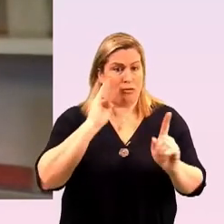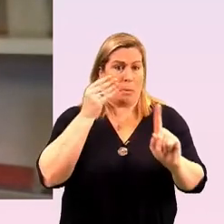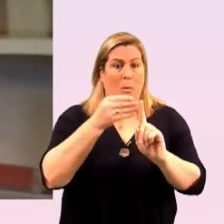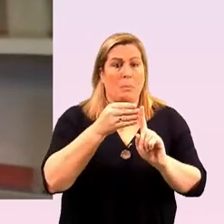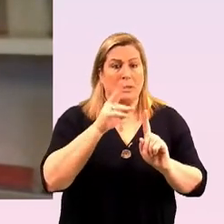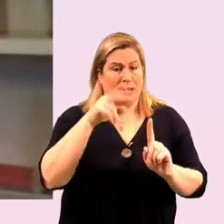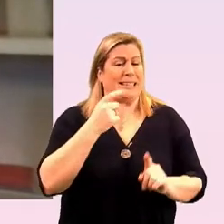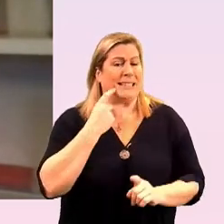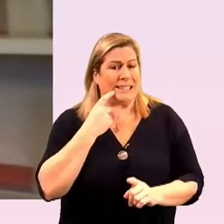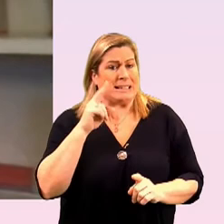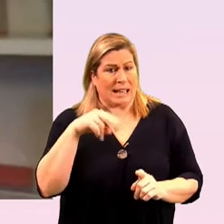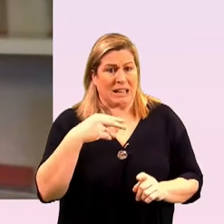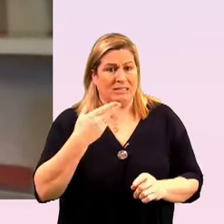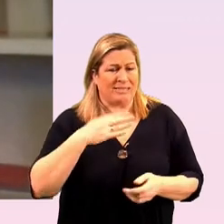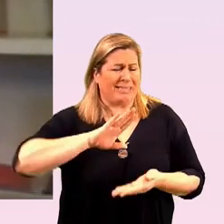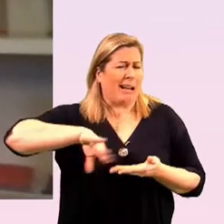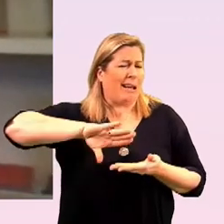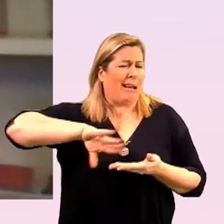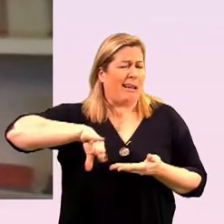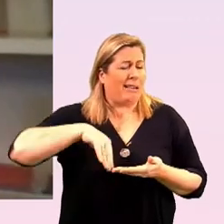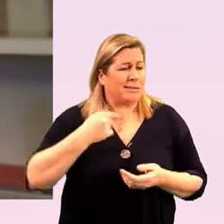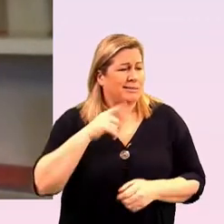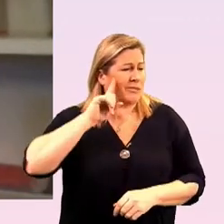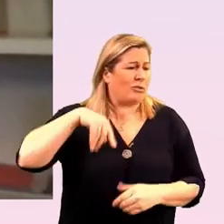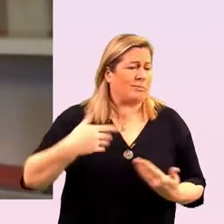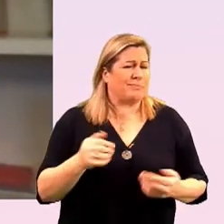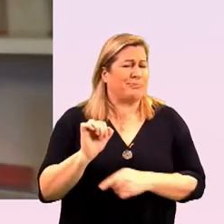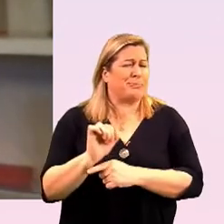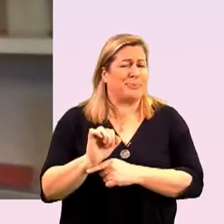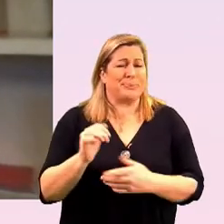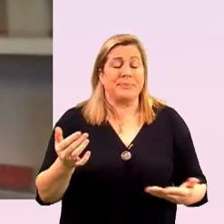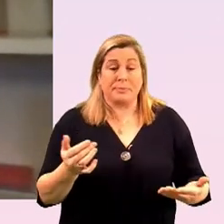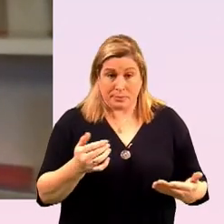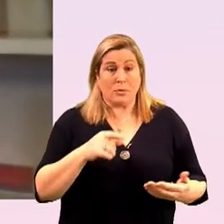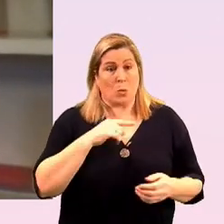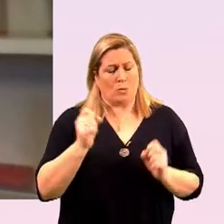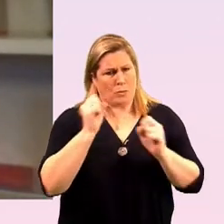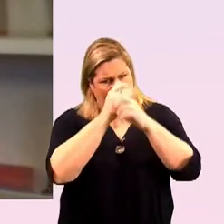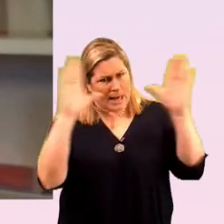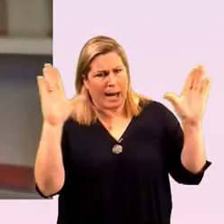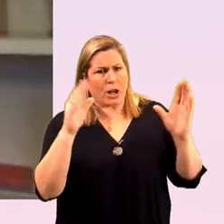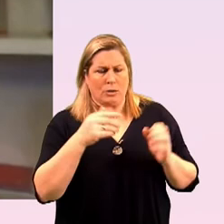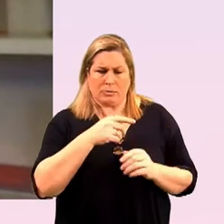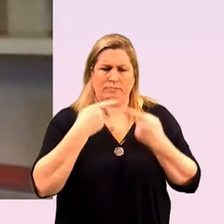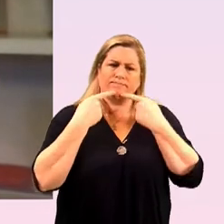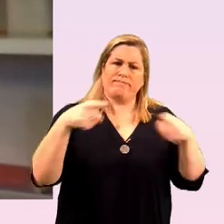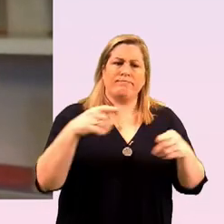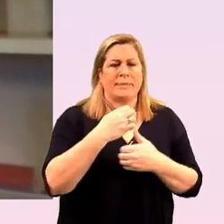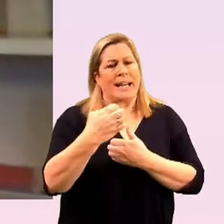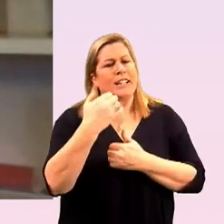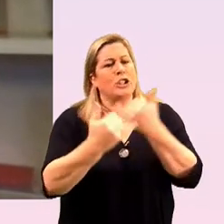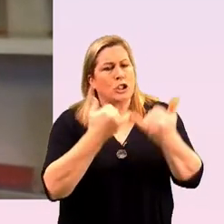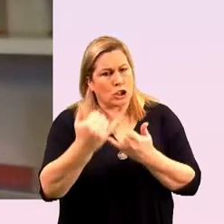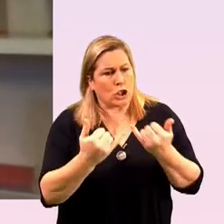be forgotten or deprioritized. You know, so we explicitly set out each year, you know, how we will